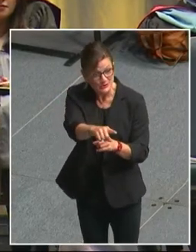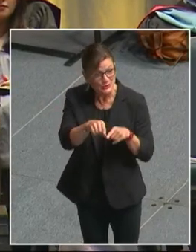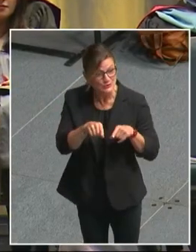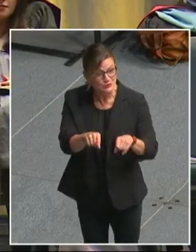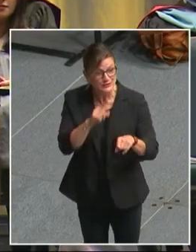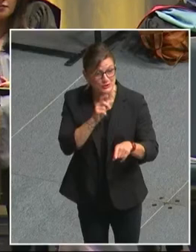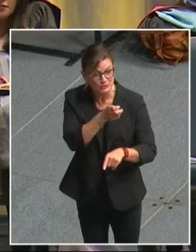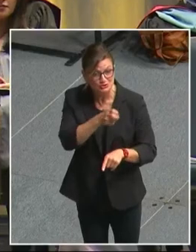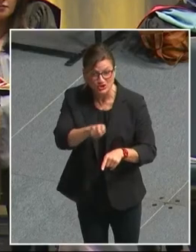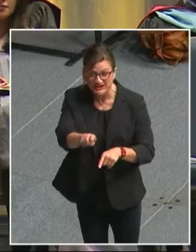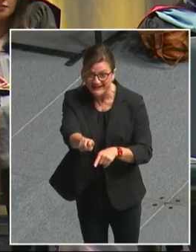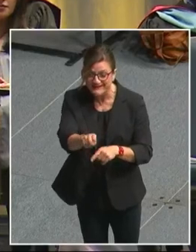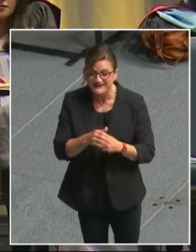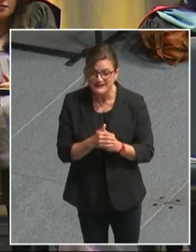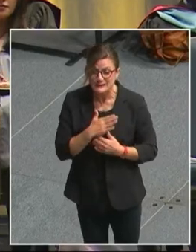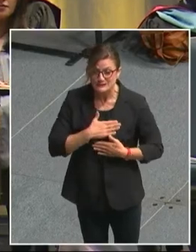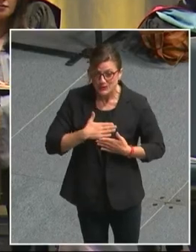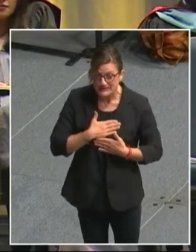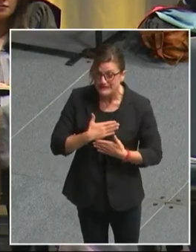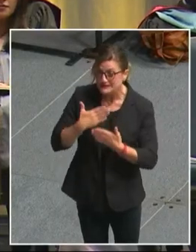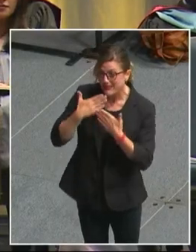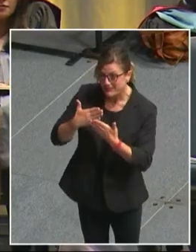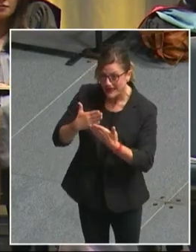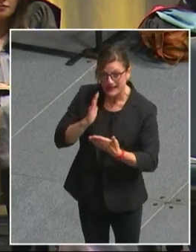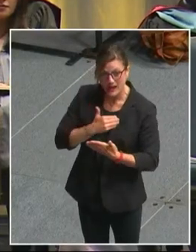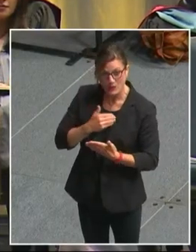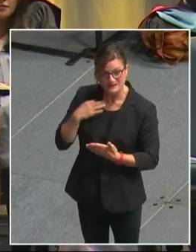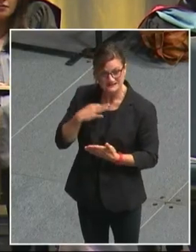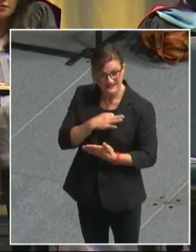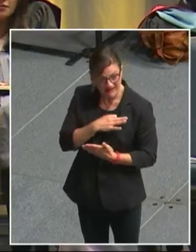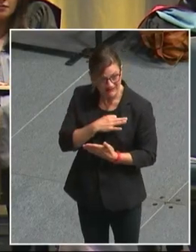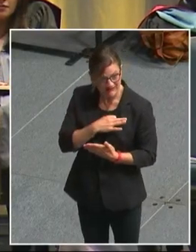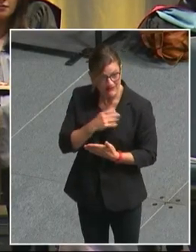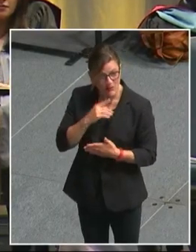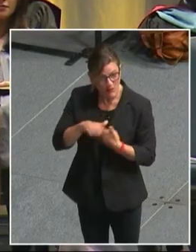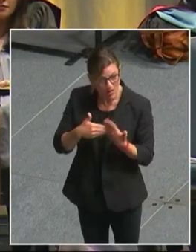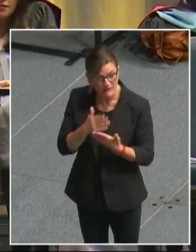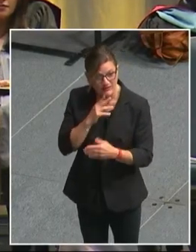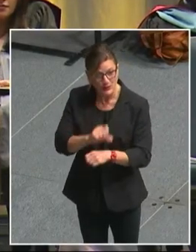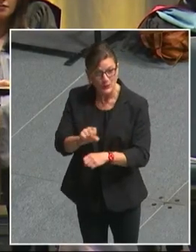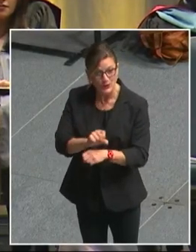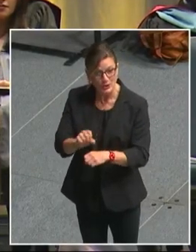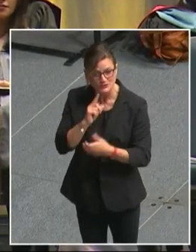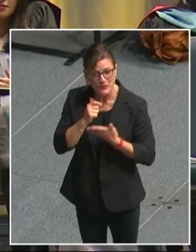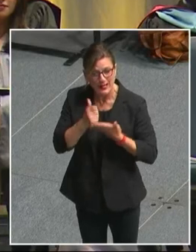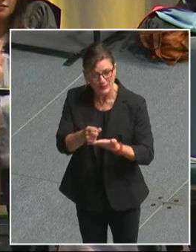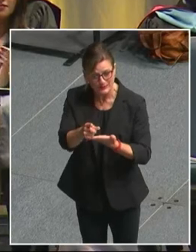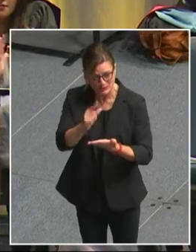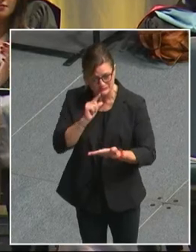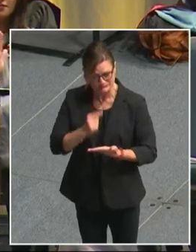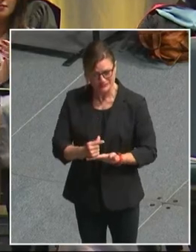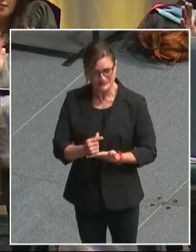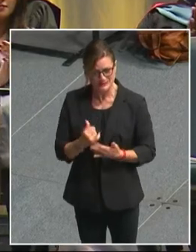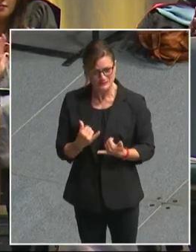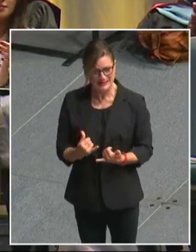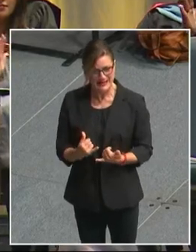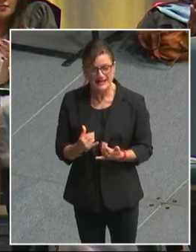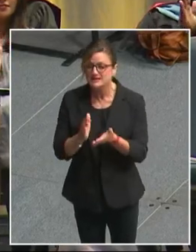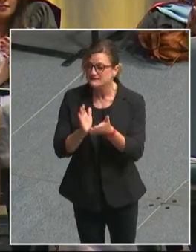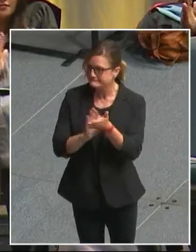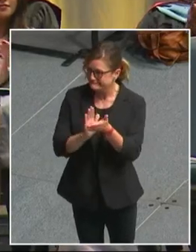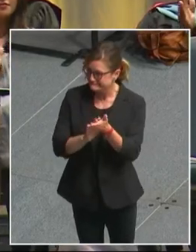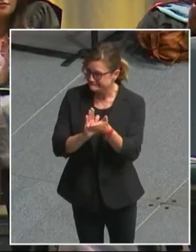So I want to give you a chance, if you would, to thank our staff for all they've done to help you get here today as well. So would you congratulate the staff